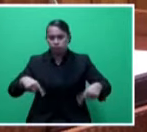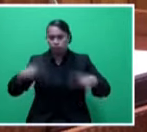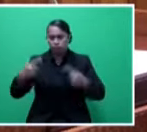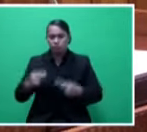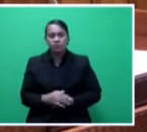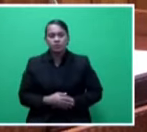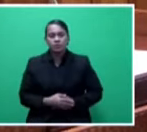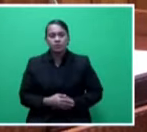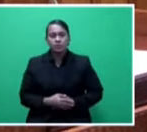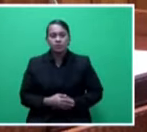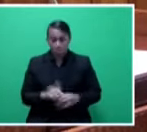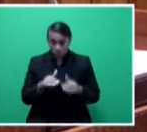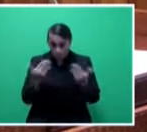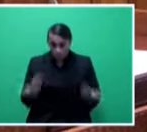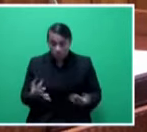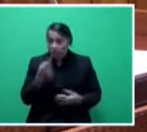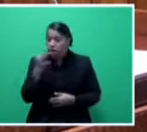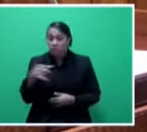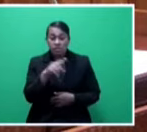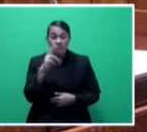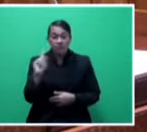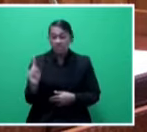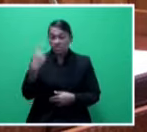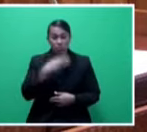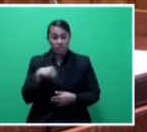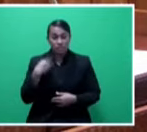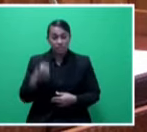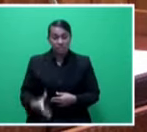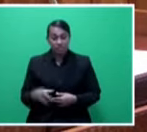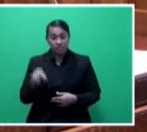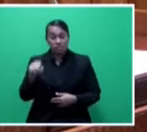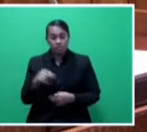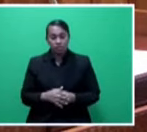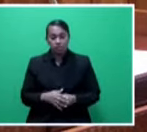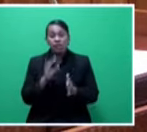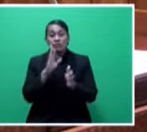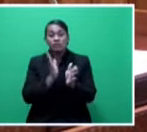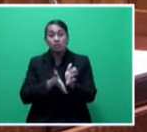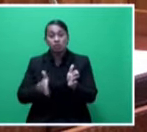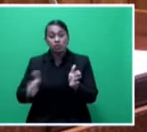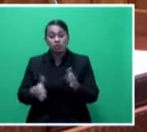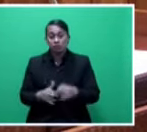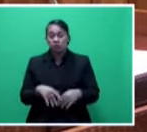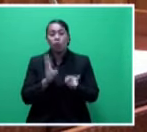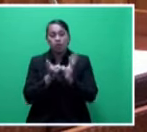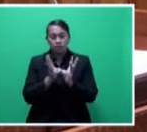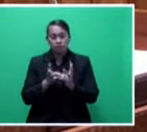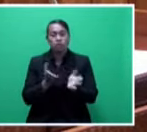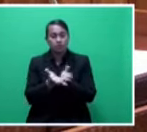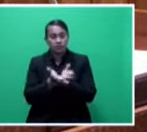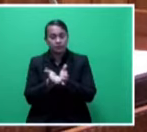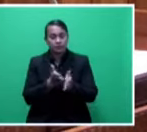on the first minister, and that is the Minister for Infrastructure, Meteorological Services,